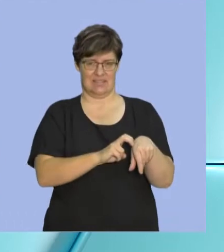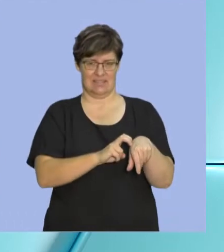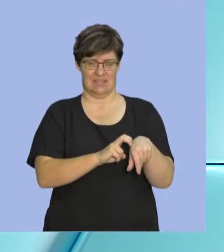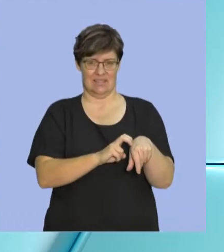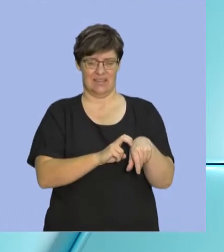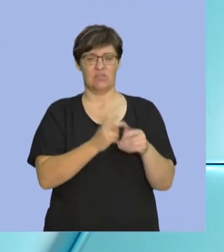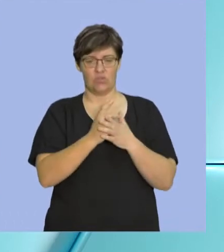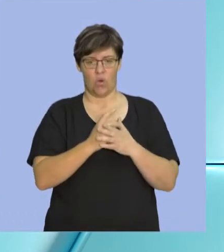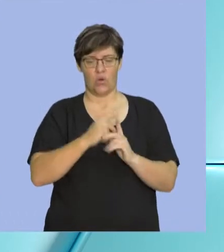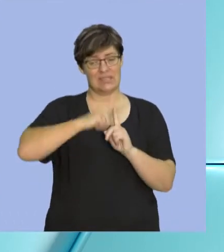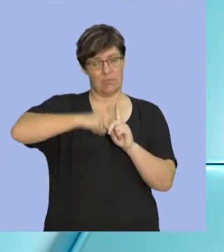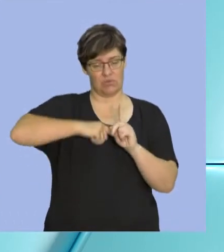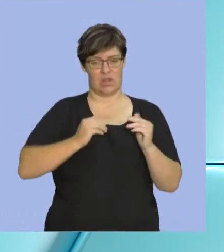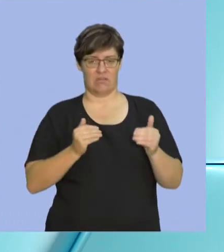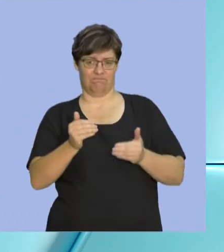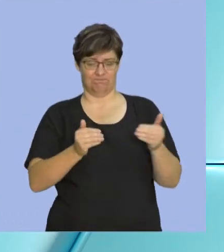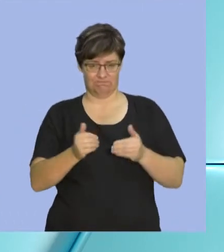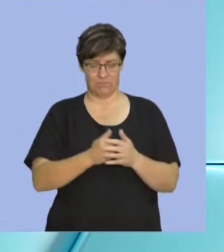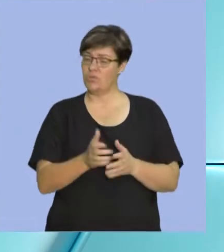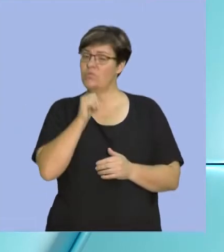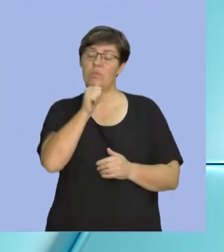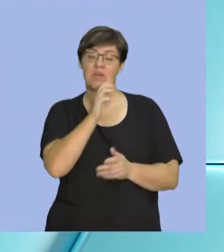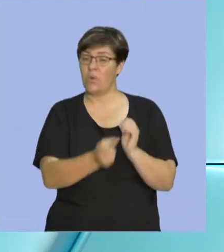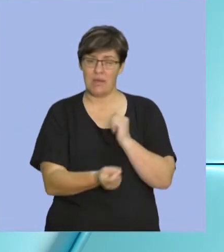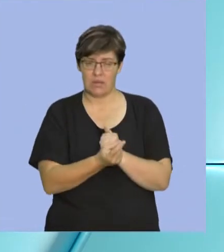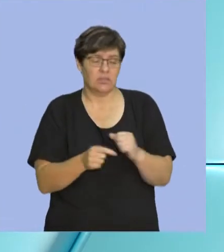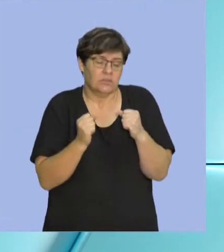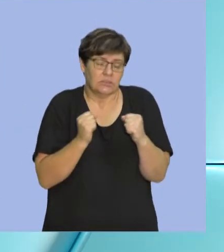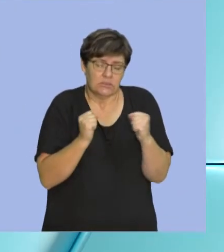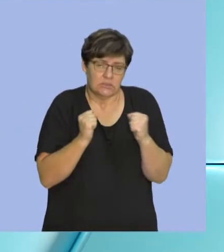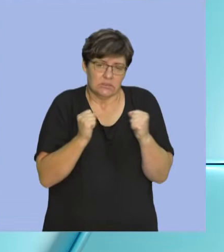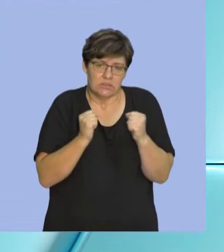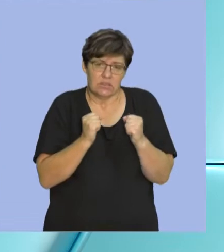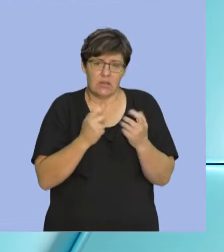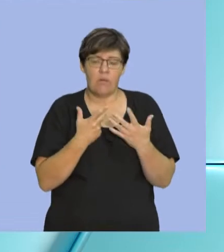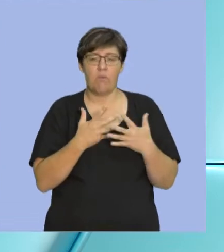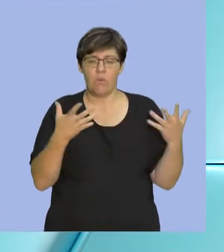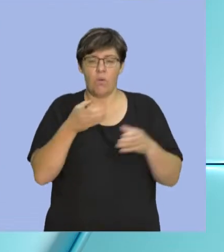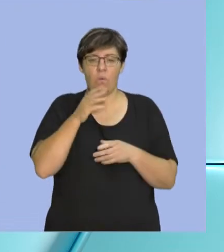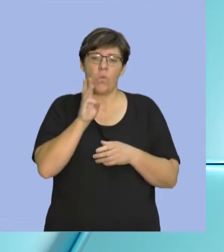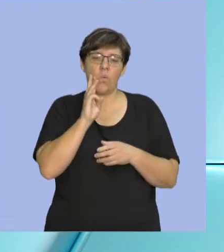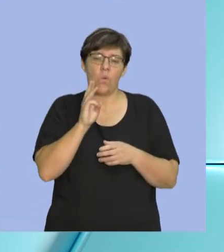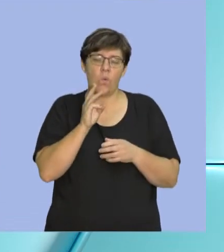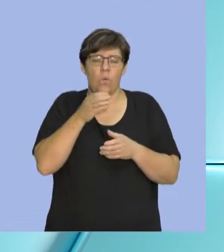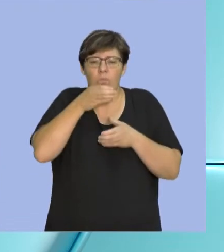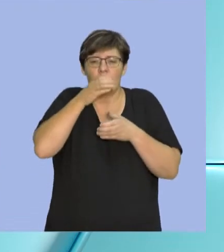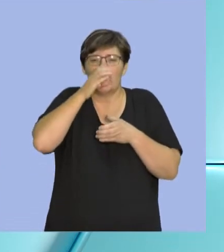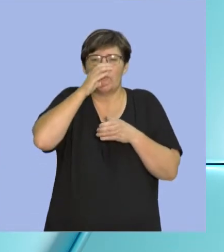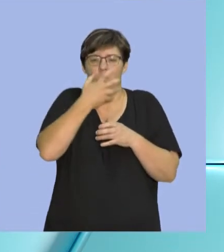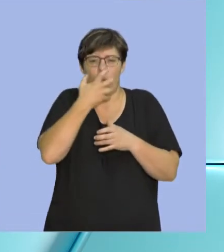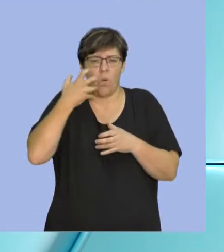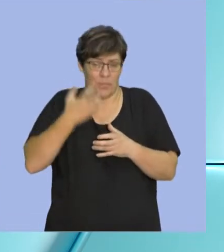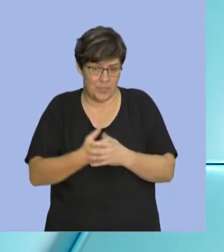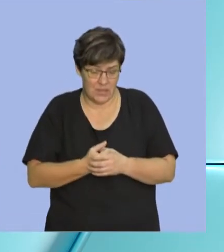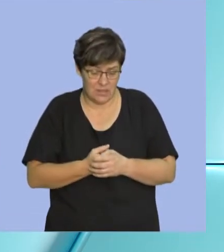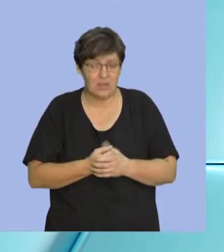of regulate the temperature. So no matter what happens, we shiver, we consume warm drinks, and that's to increase the body temperature. So those are